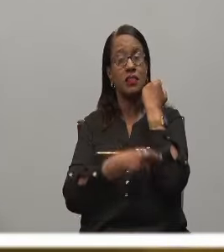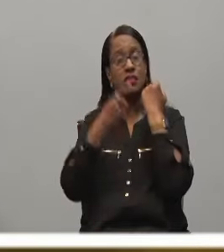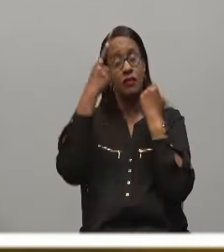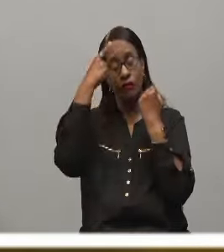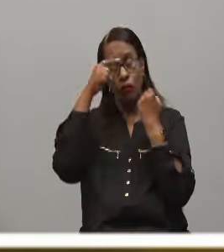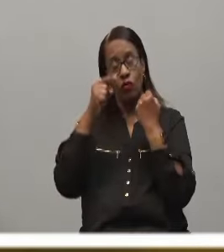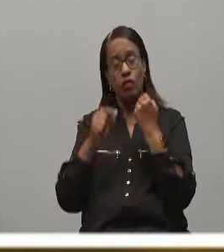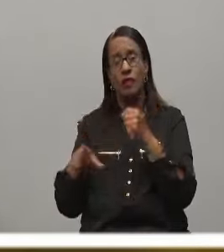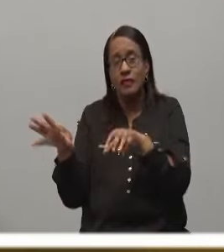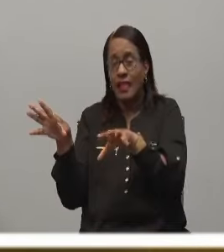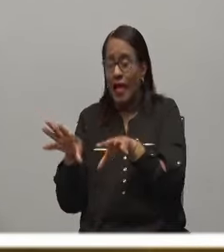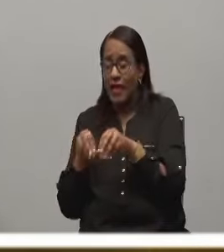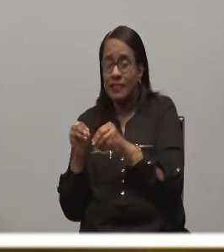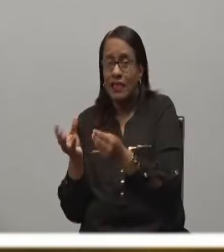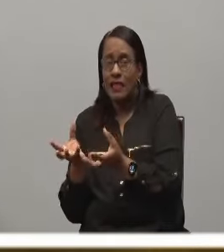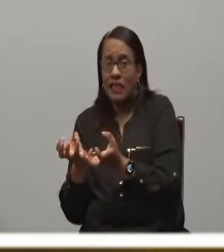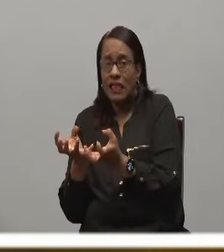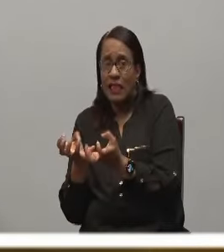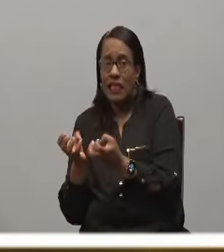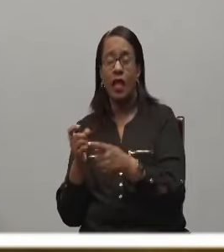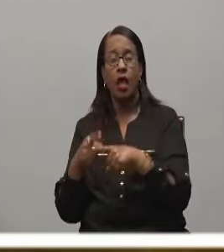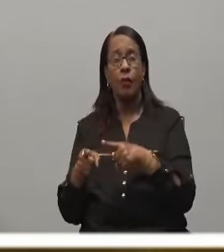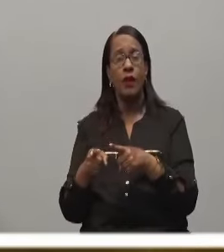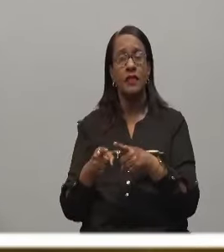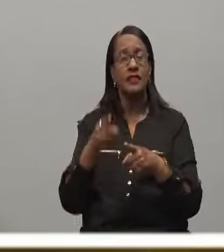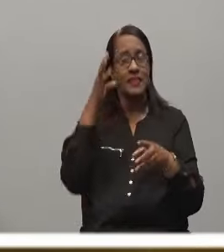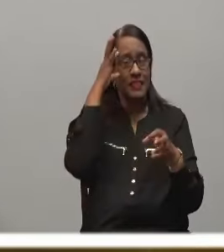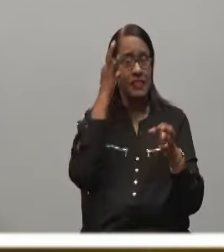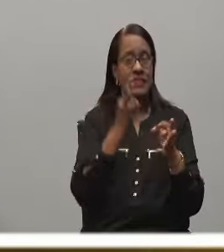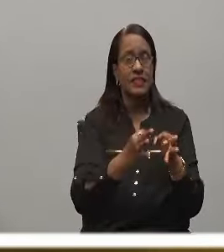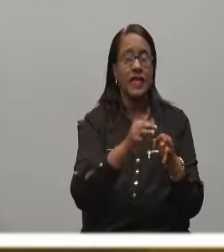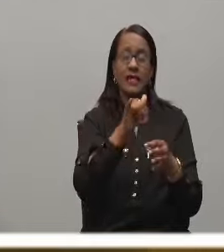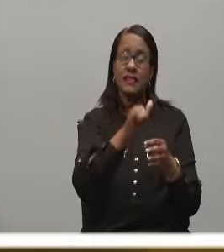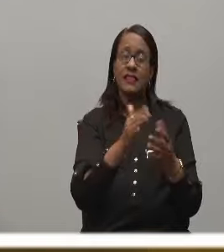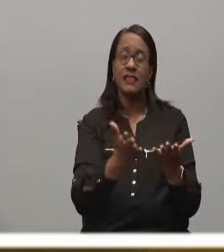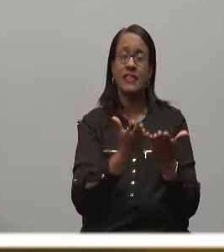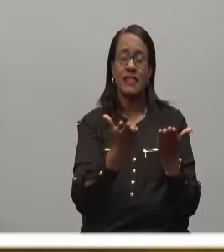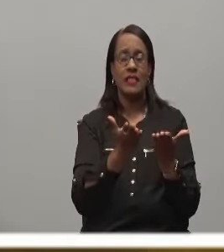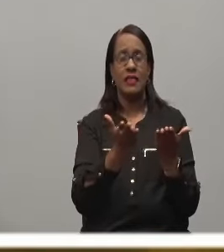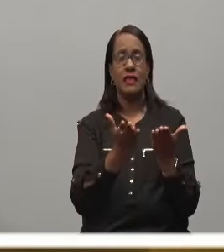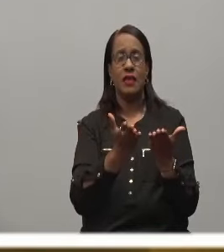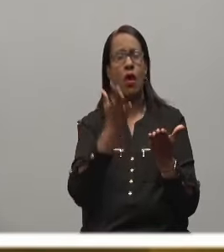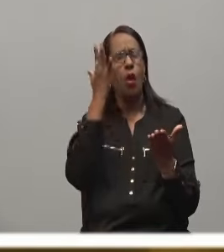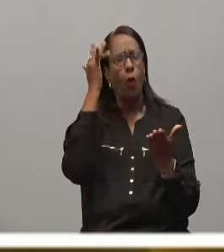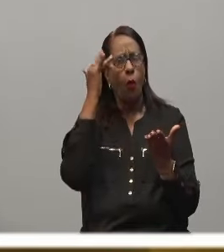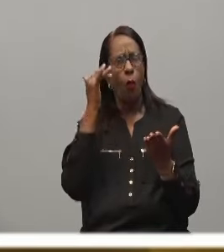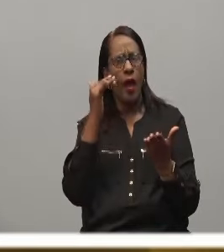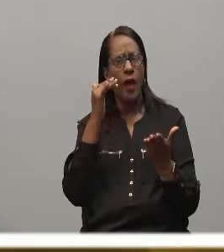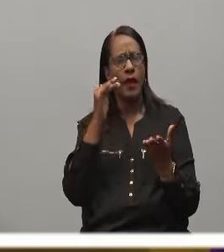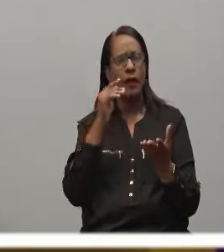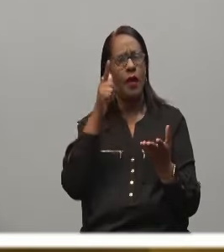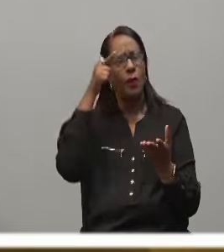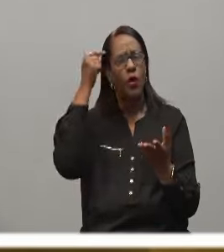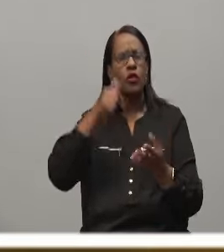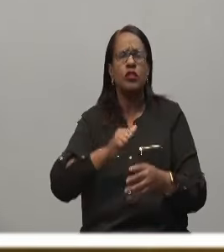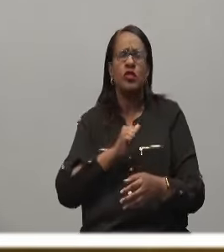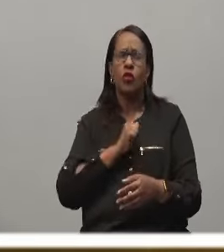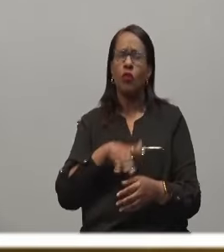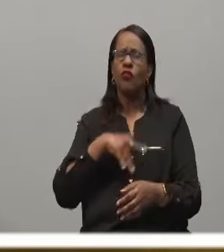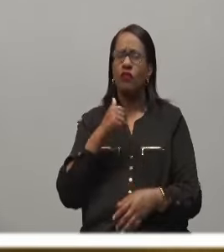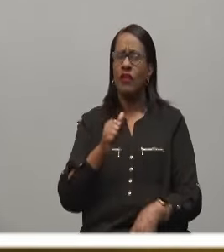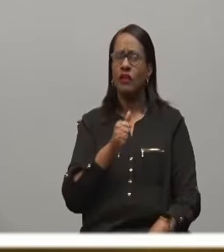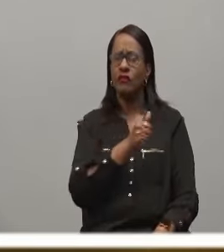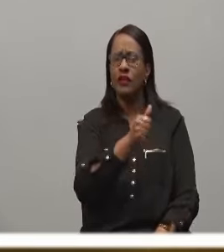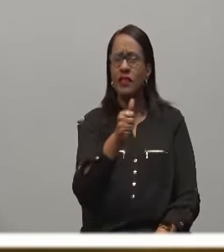truth that you're not big enough, you're not bad enough, you're not brave enough, you're not courageous enough, you're not strong enough to stand before